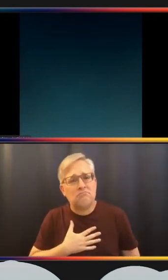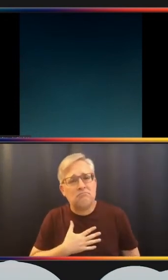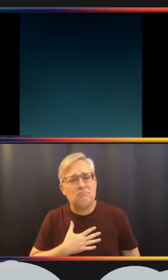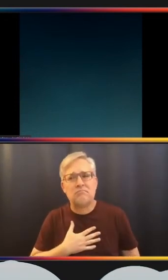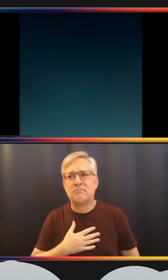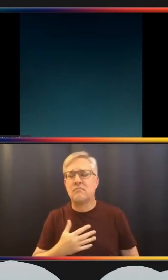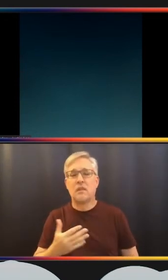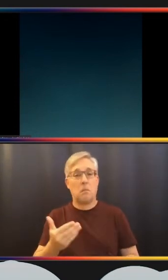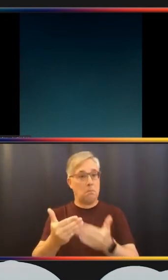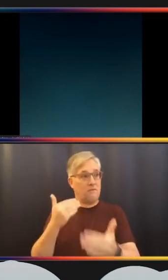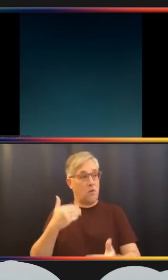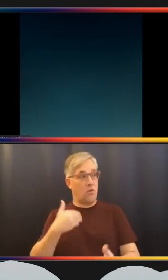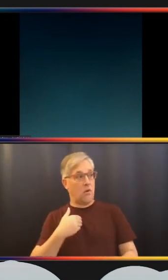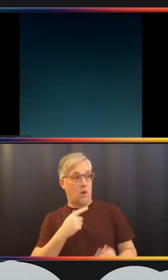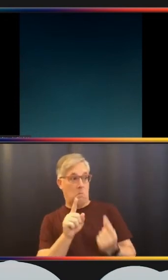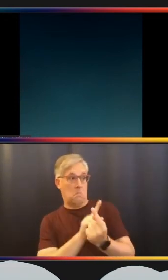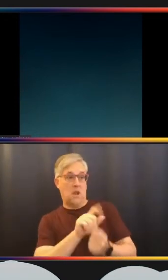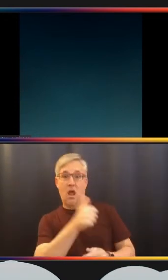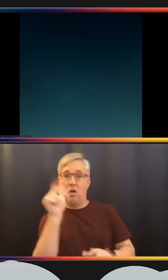group of people that is more